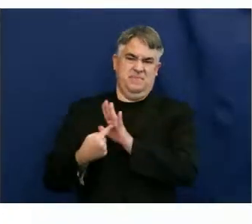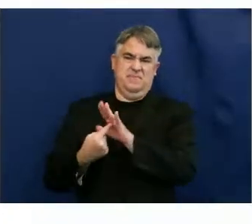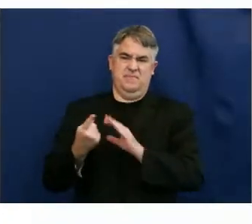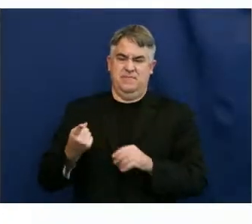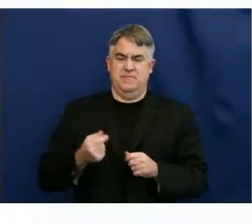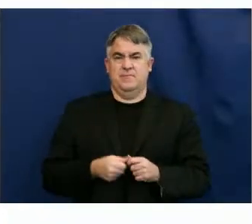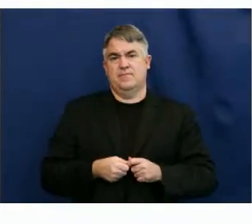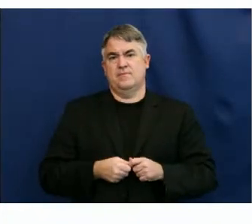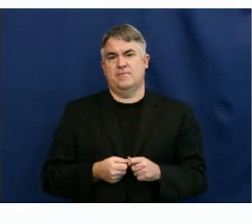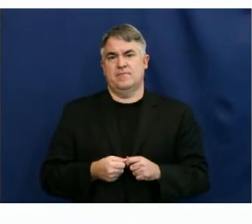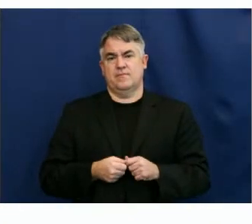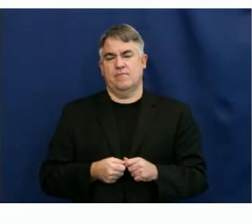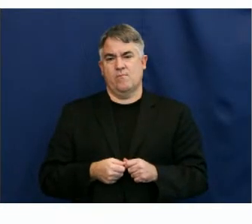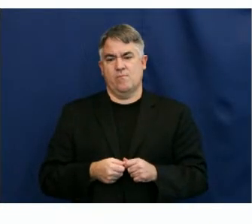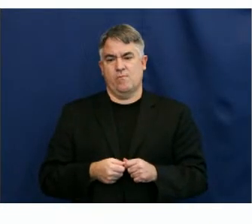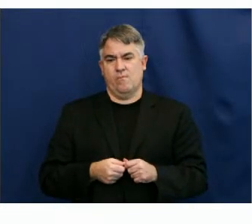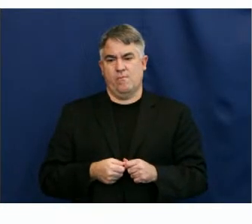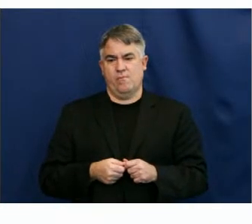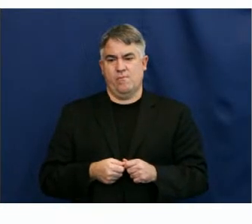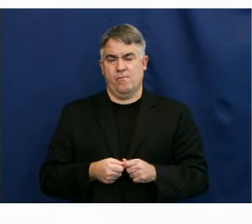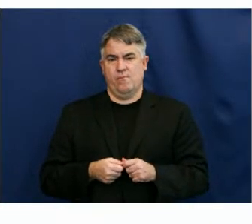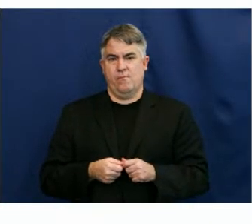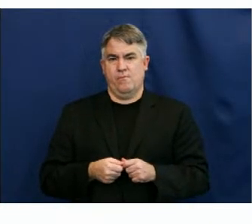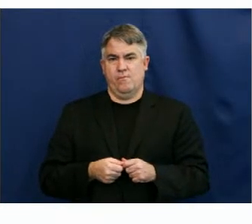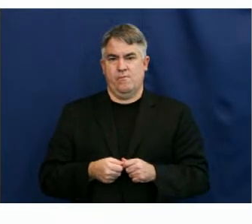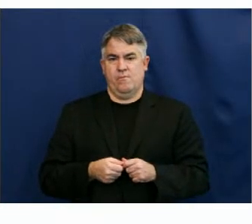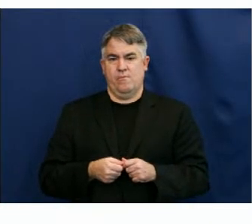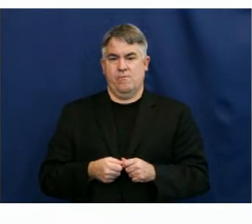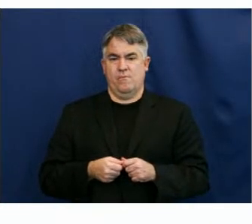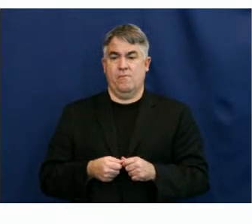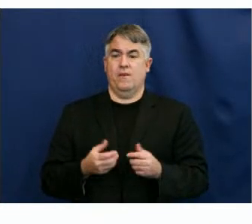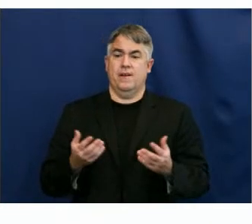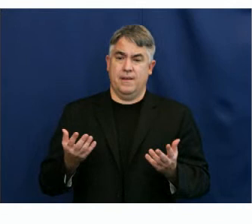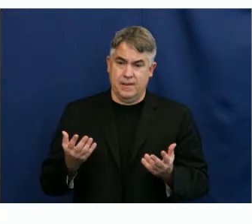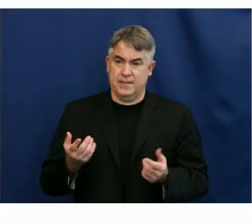Vargas. Here you just see the dashboard again, as reported,